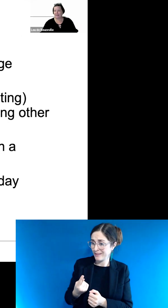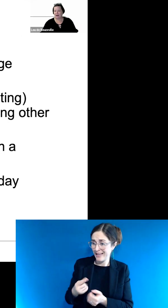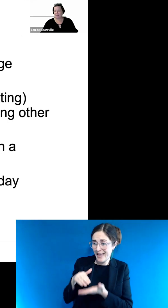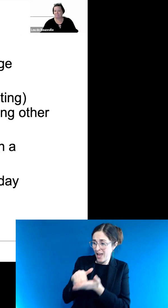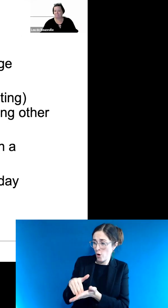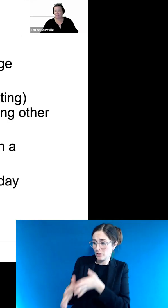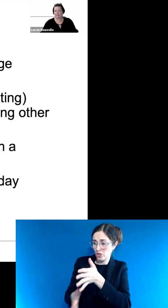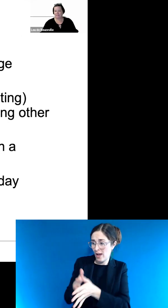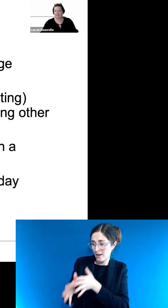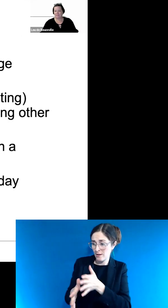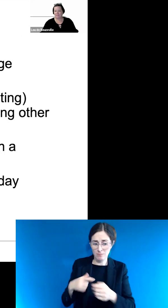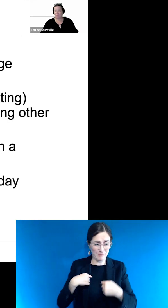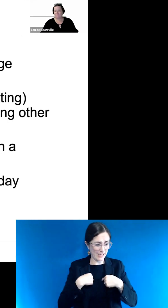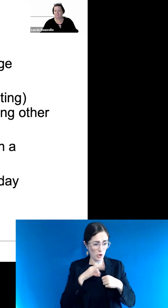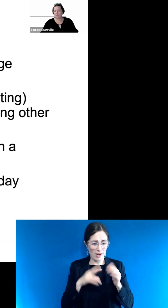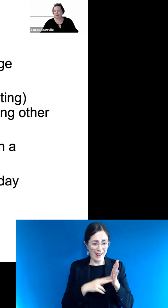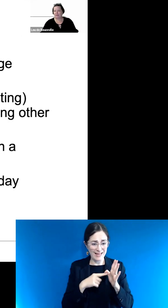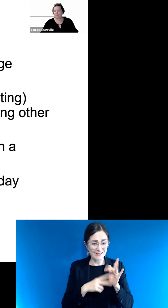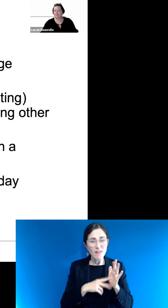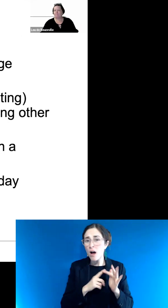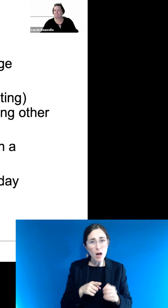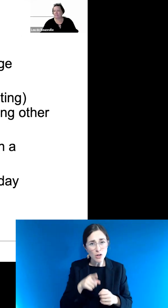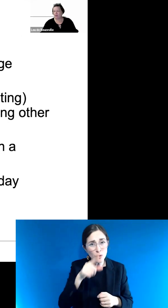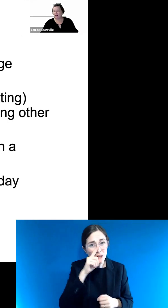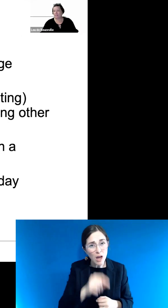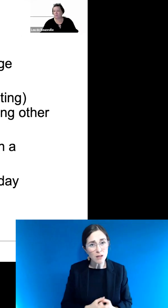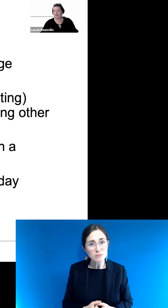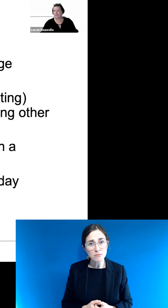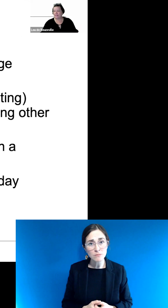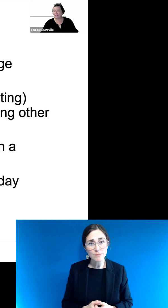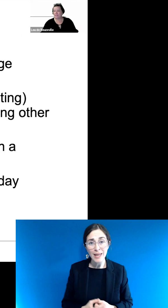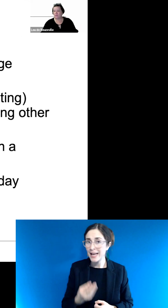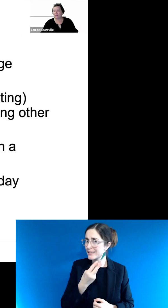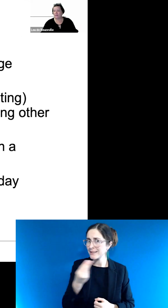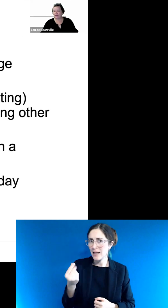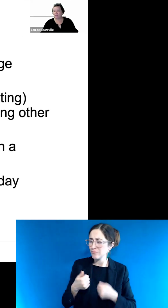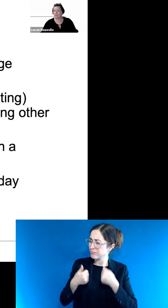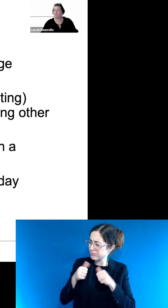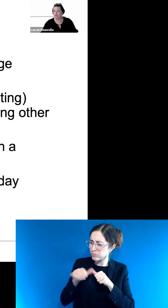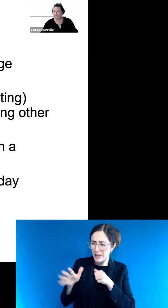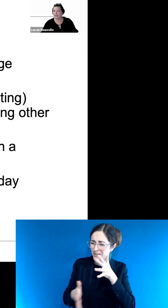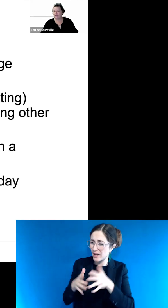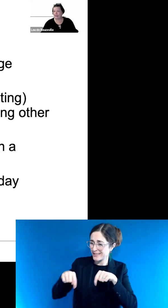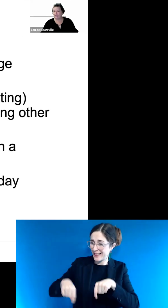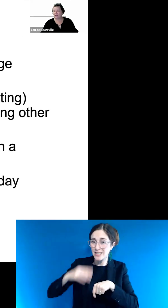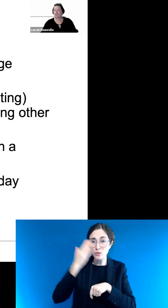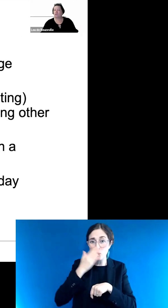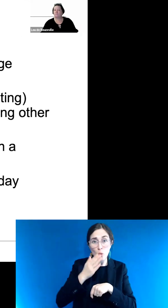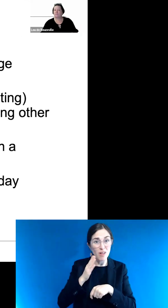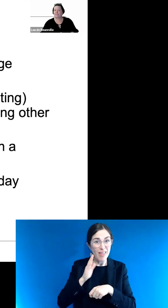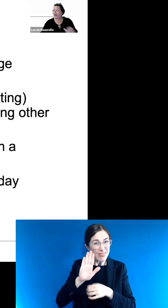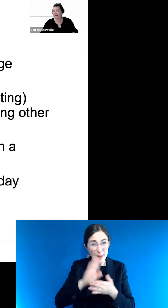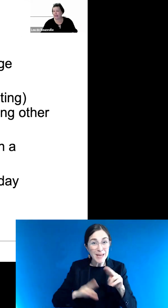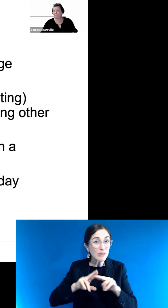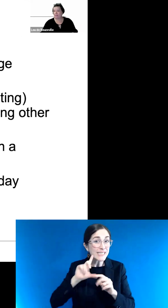like a native signer. Do not feel that. Some of the best signers we've had at this school have had parents who've really made an effort